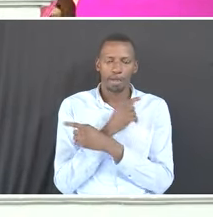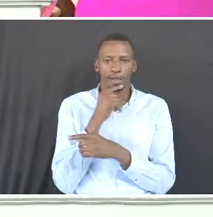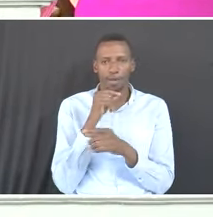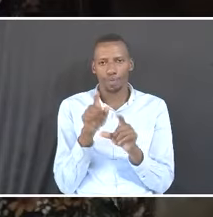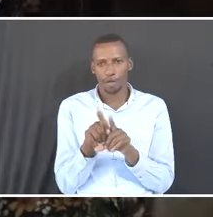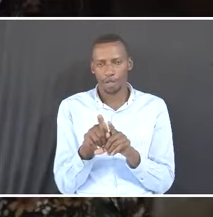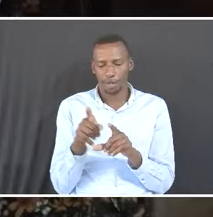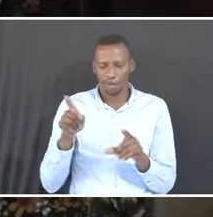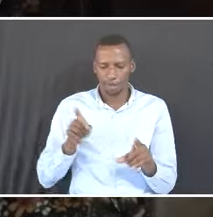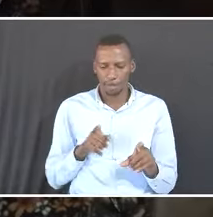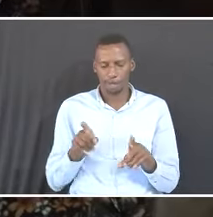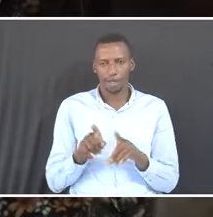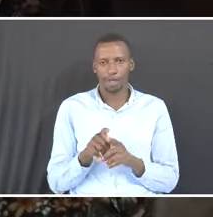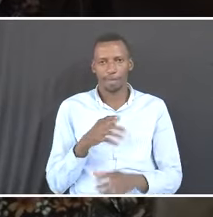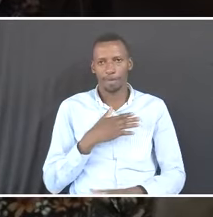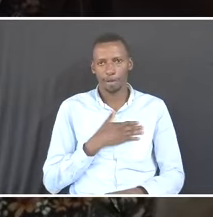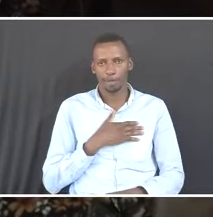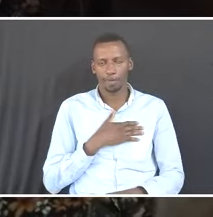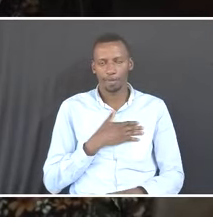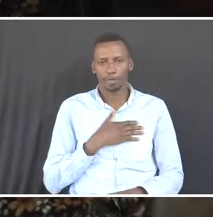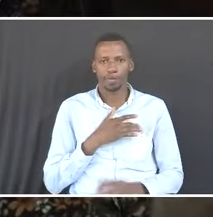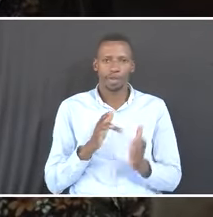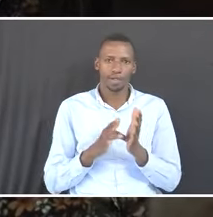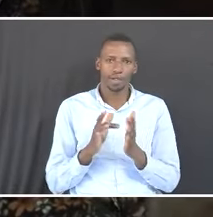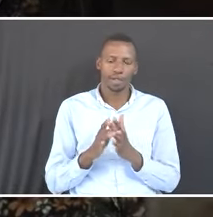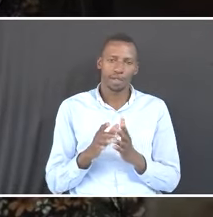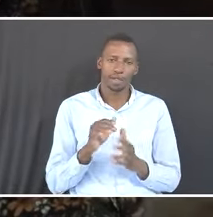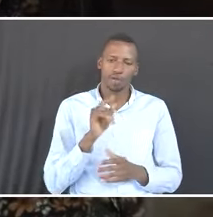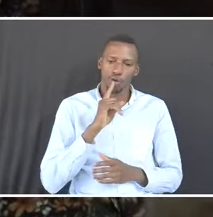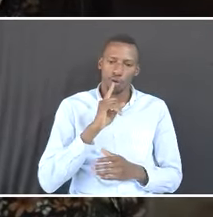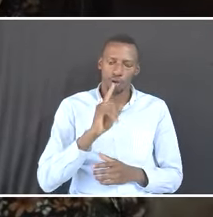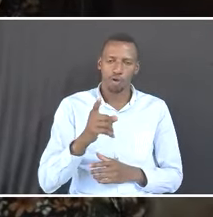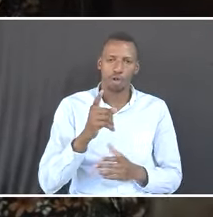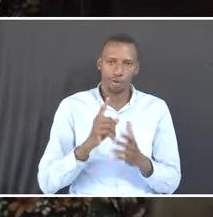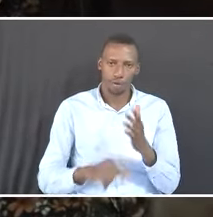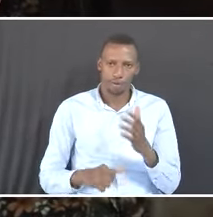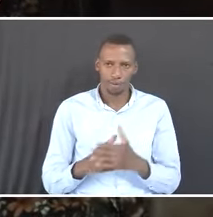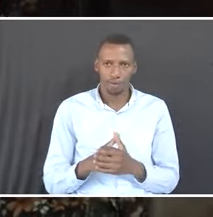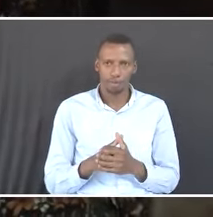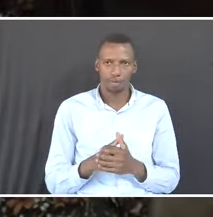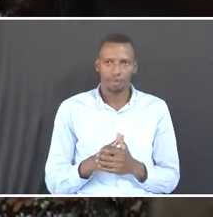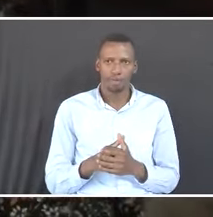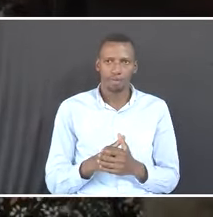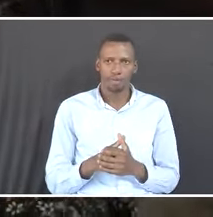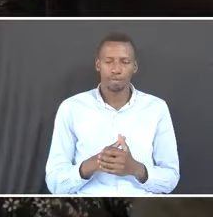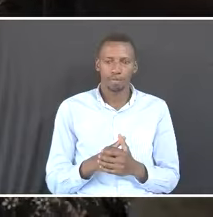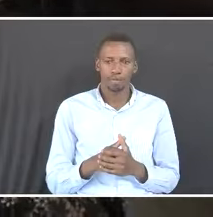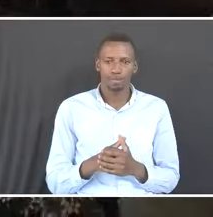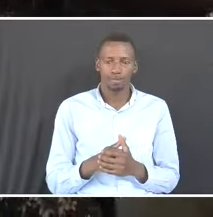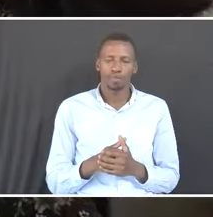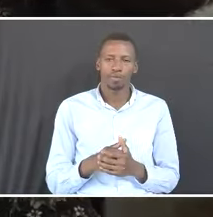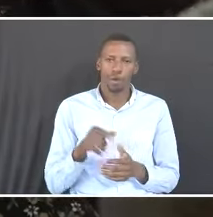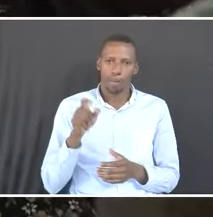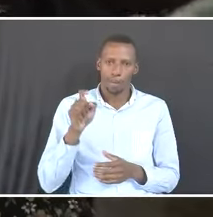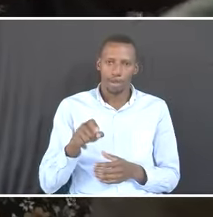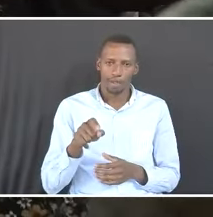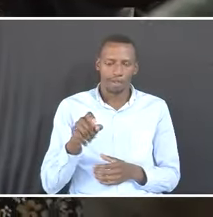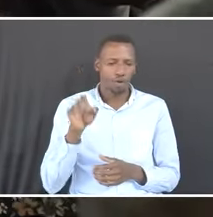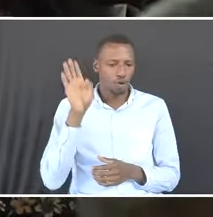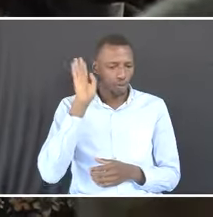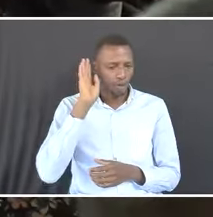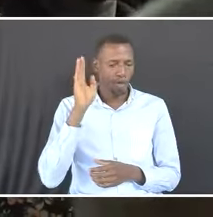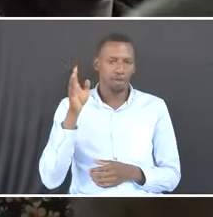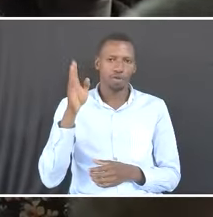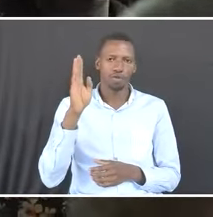my dear sister, Christ is challenging us, saying, you called me master and obey me not.